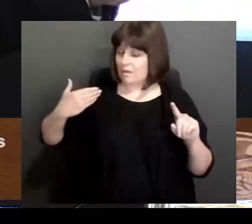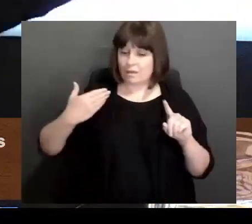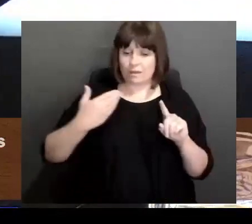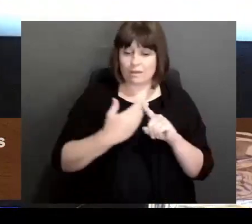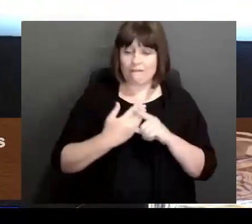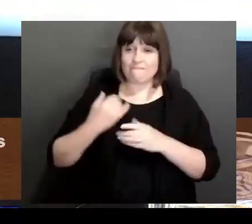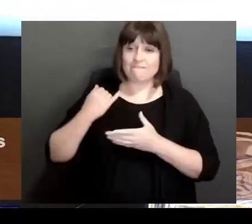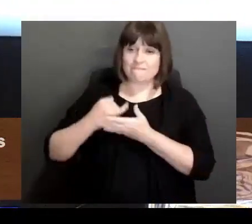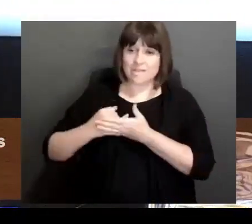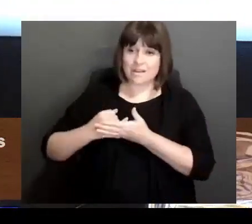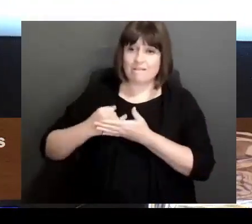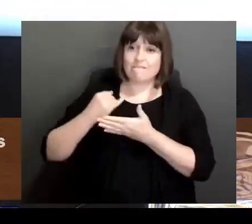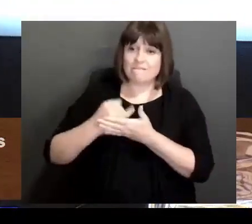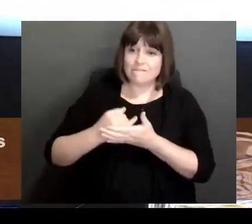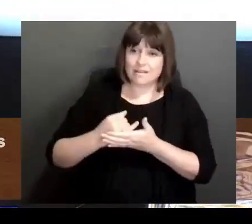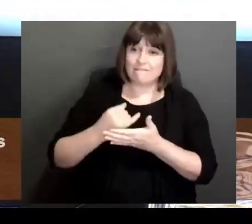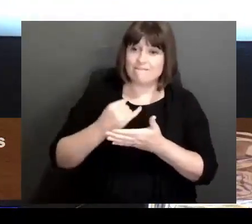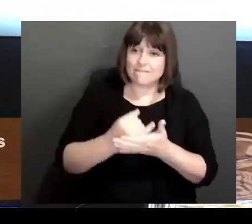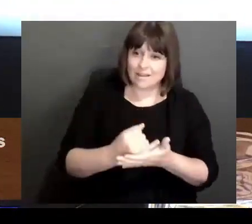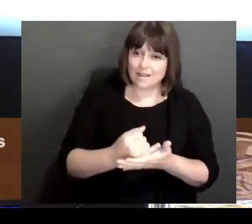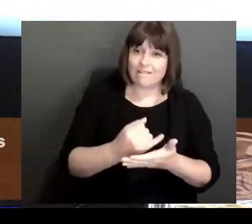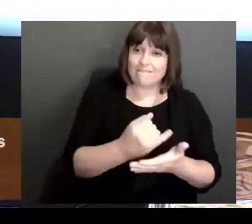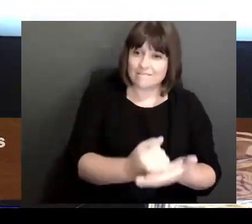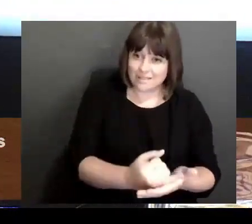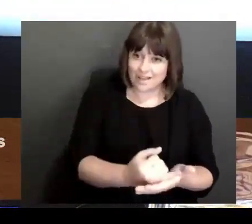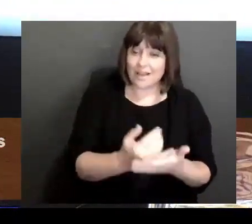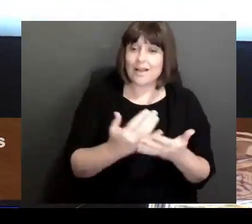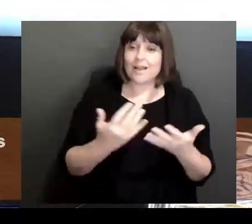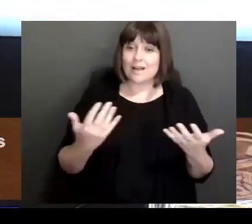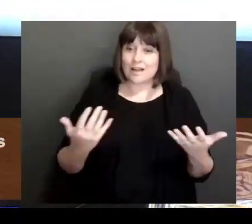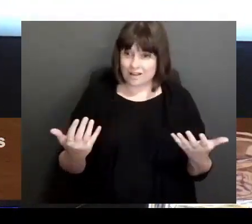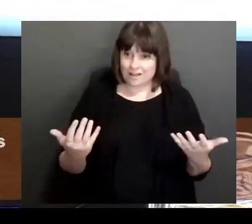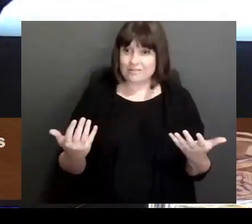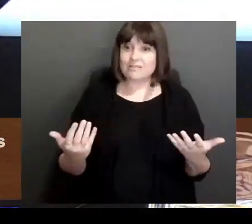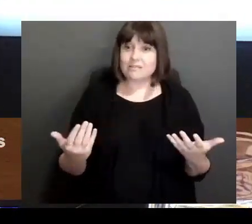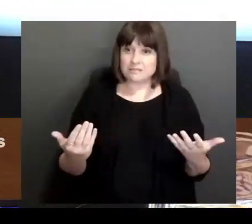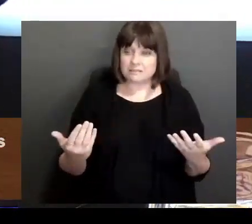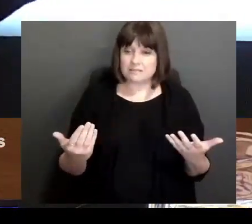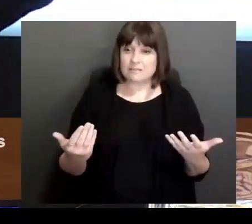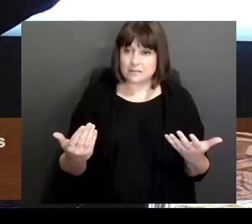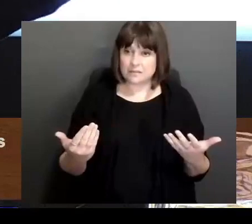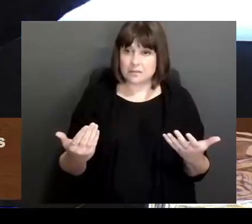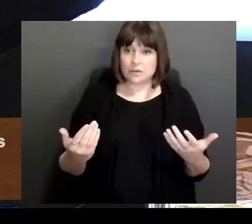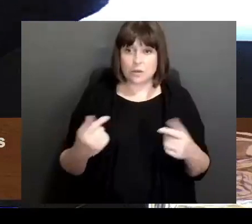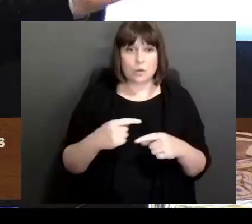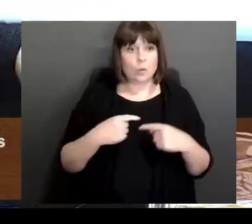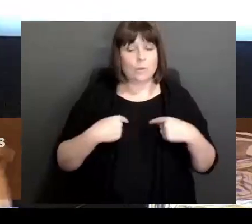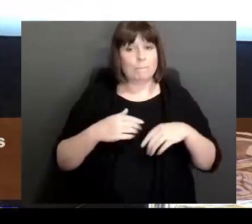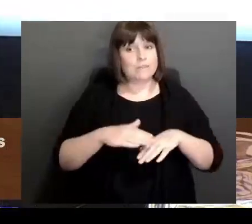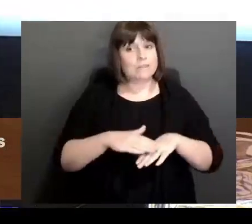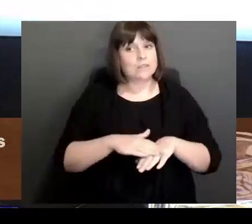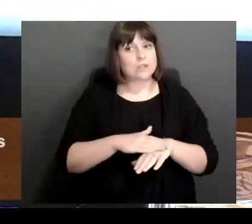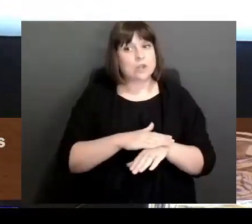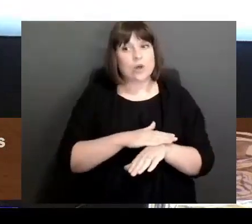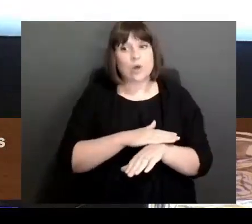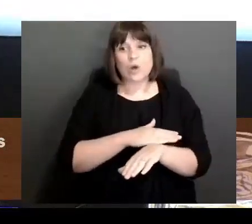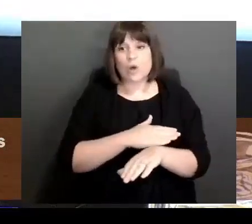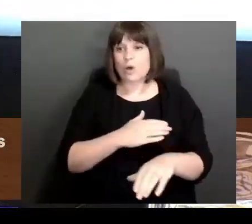slow in coming to terms with the last 200 odd years.